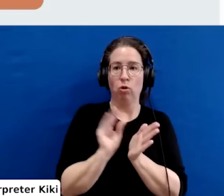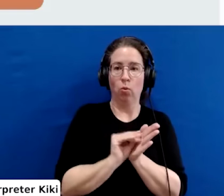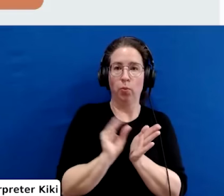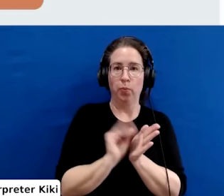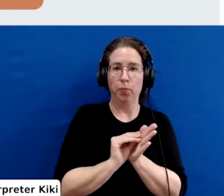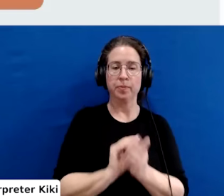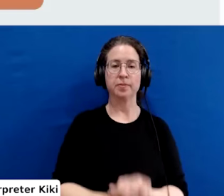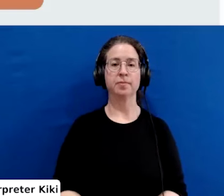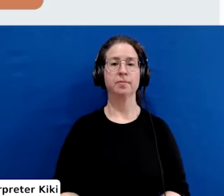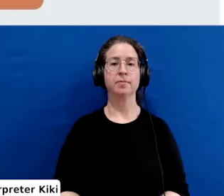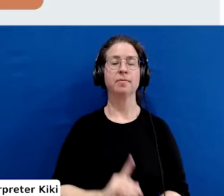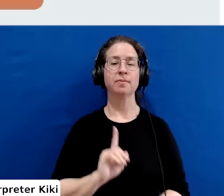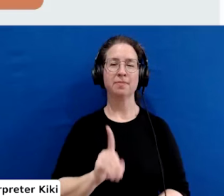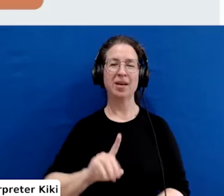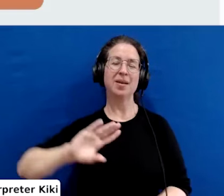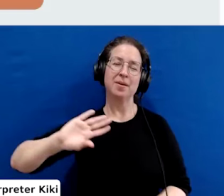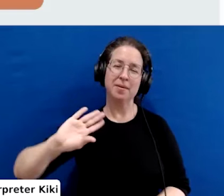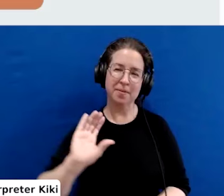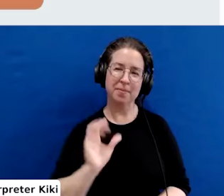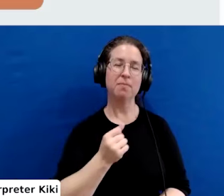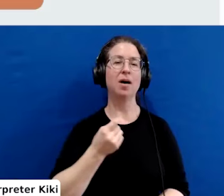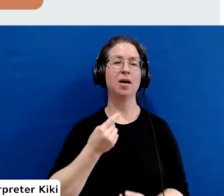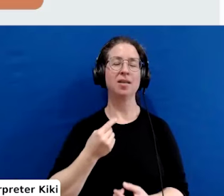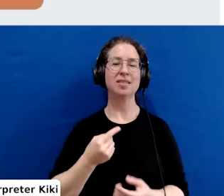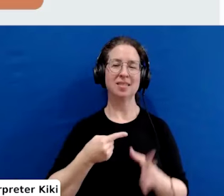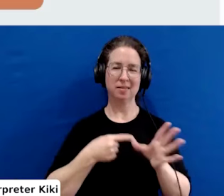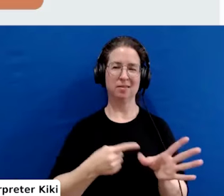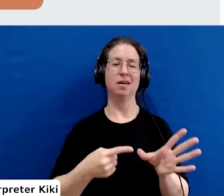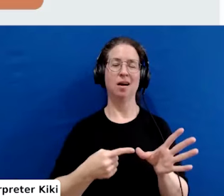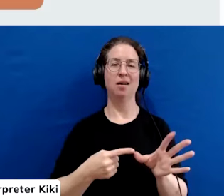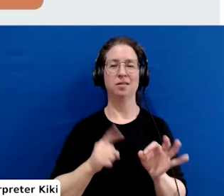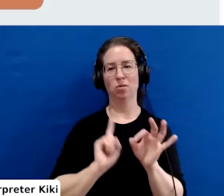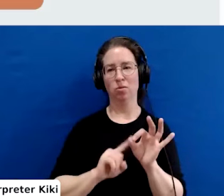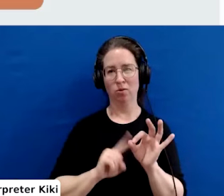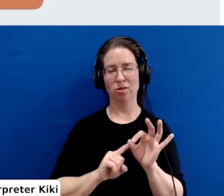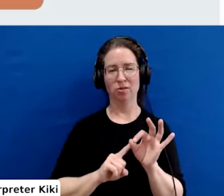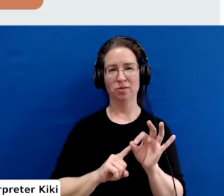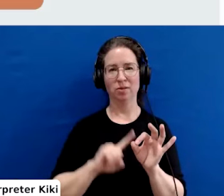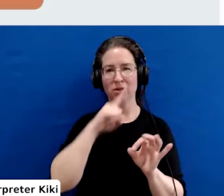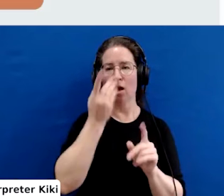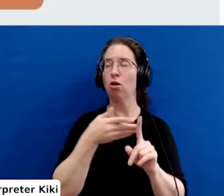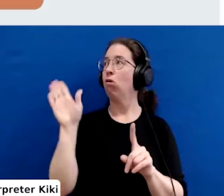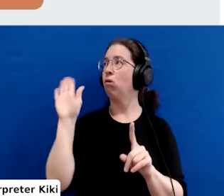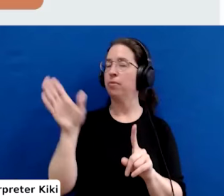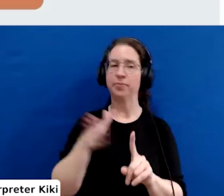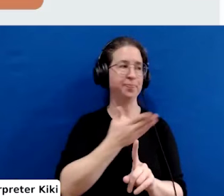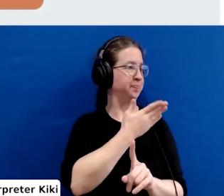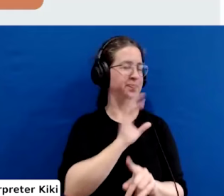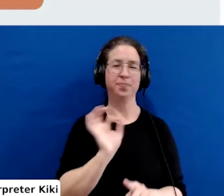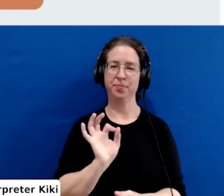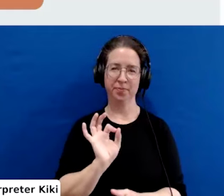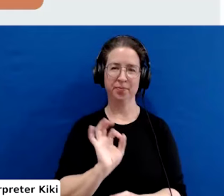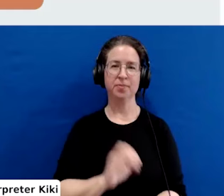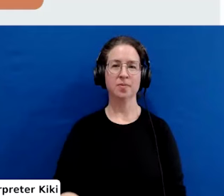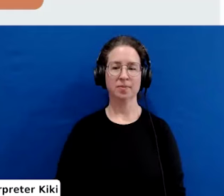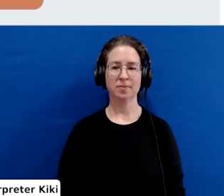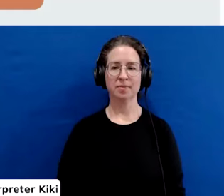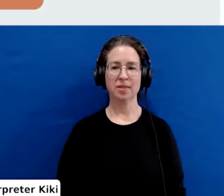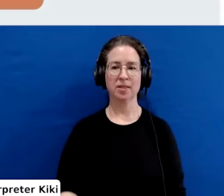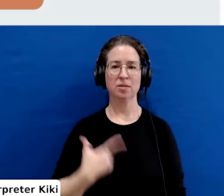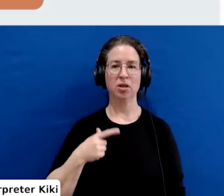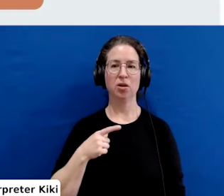Applicants still must convey responses to the questions asked in the application, as assessors